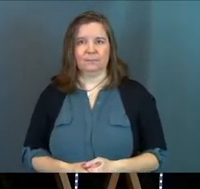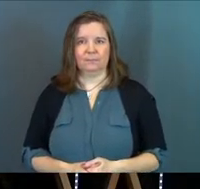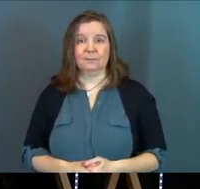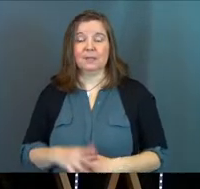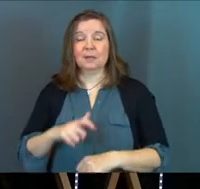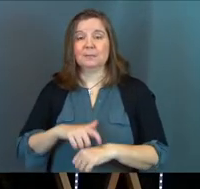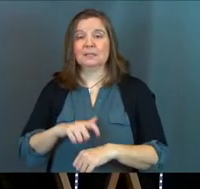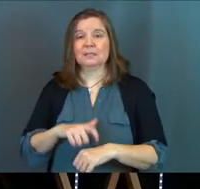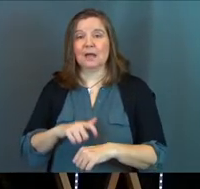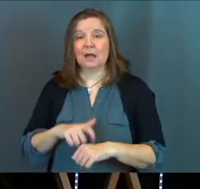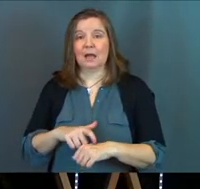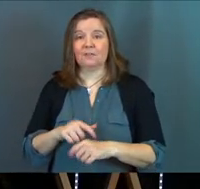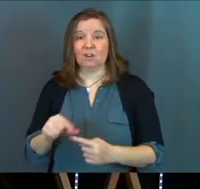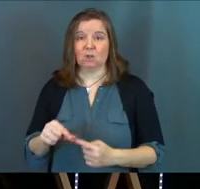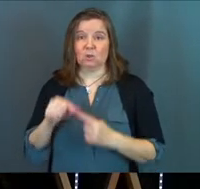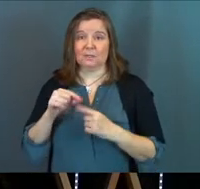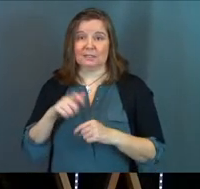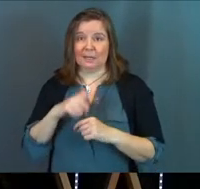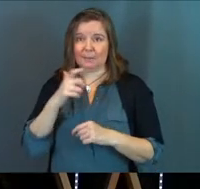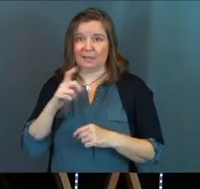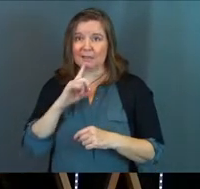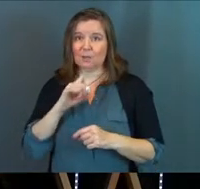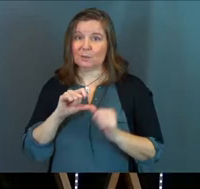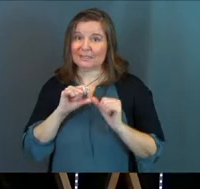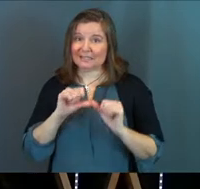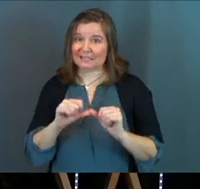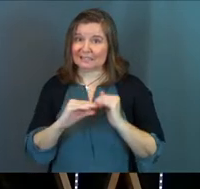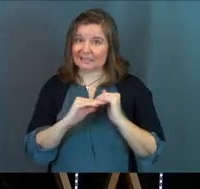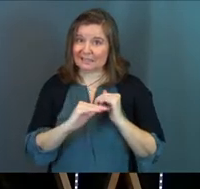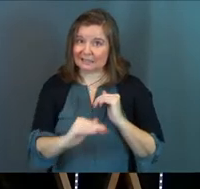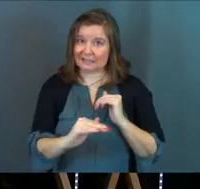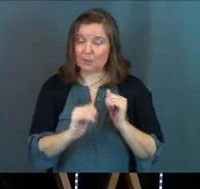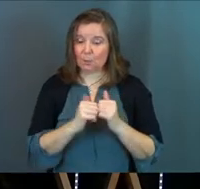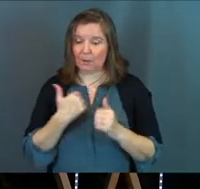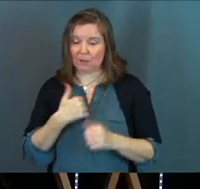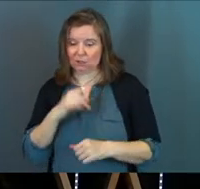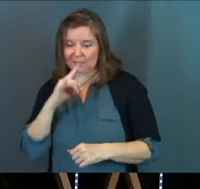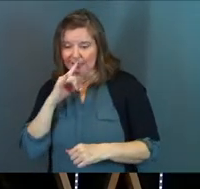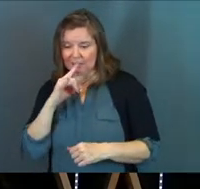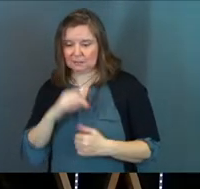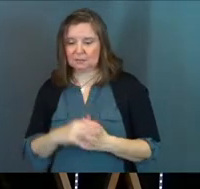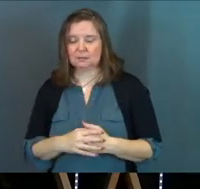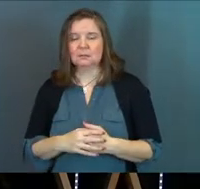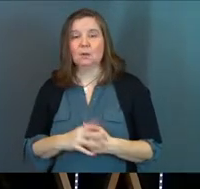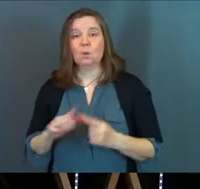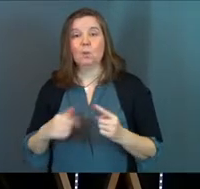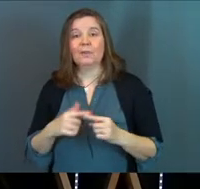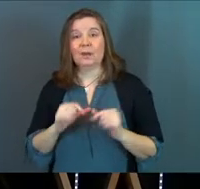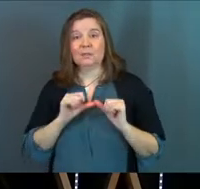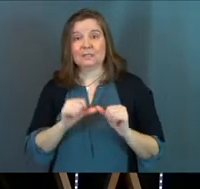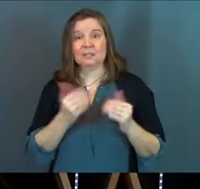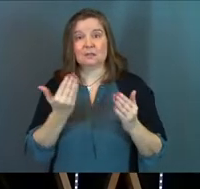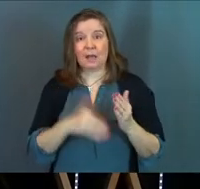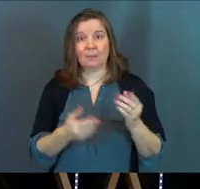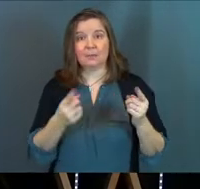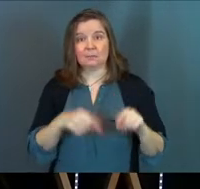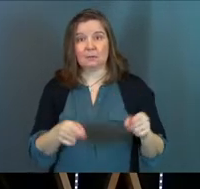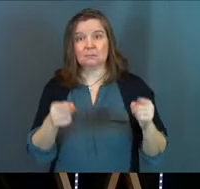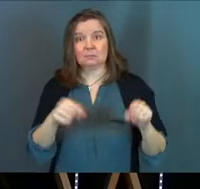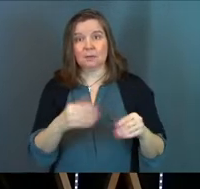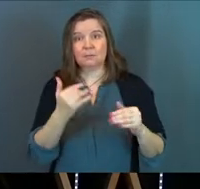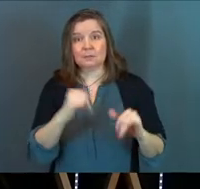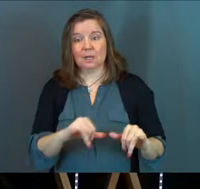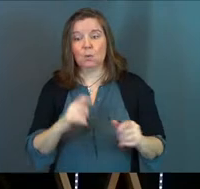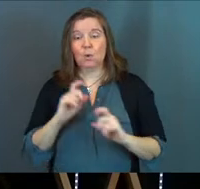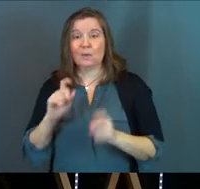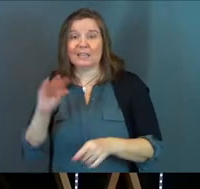There have been times, very, very unique times, because there was consistency with us and our kids. When there was consistency, there were moments when we